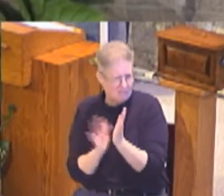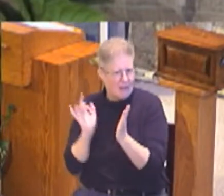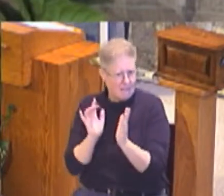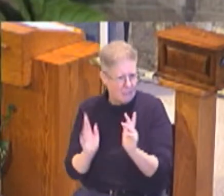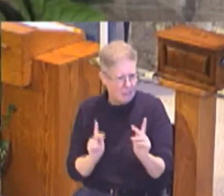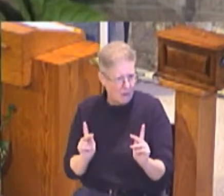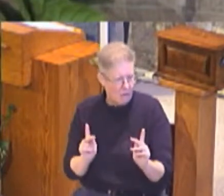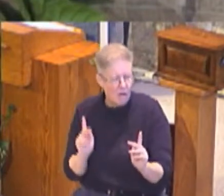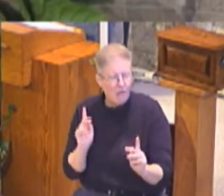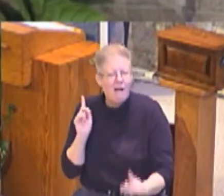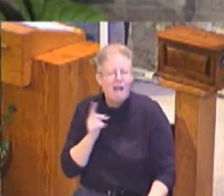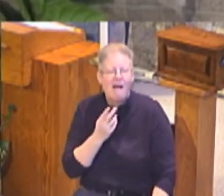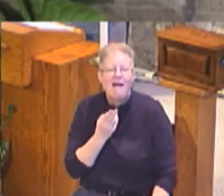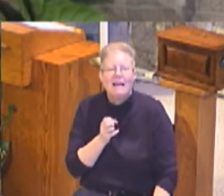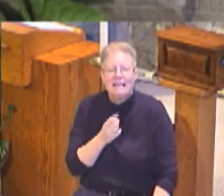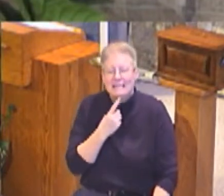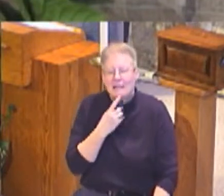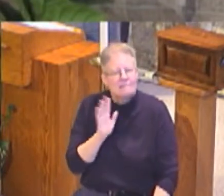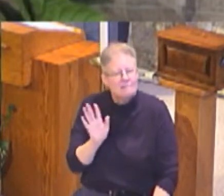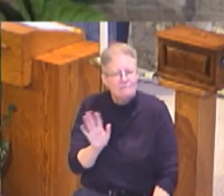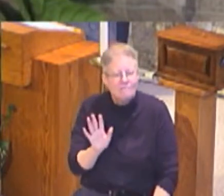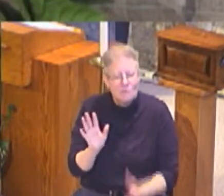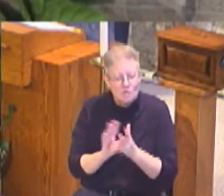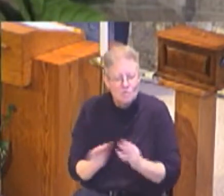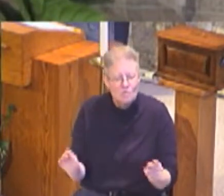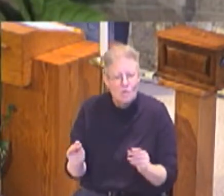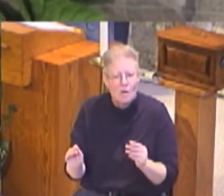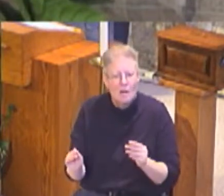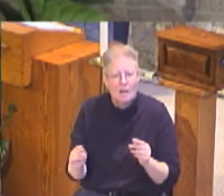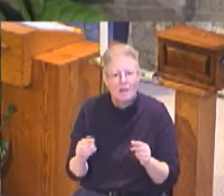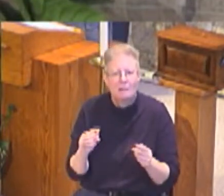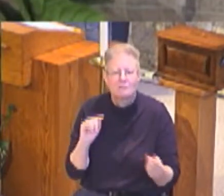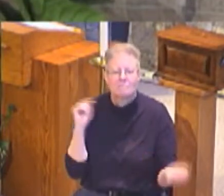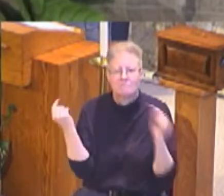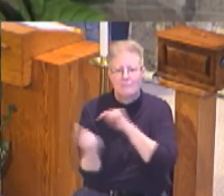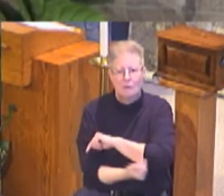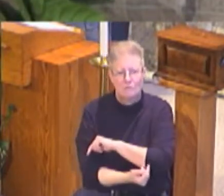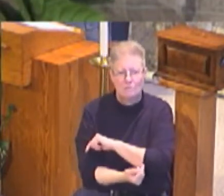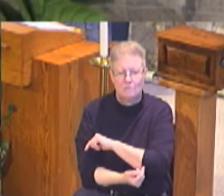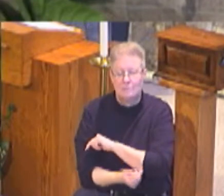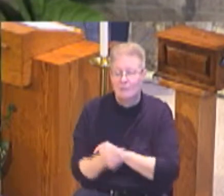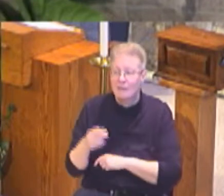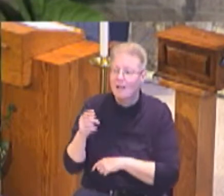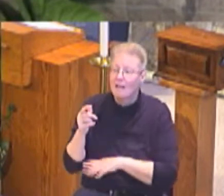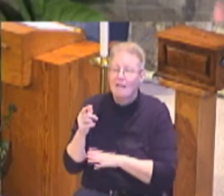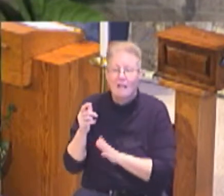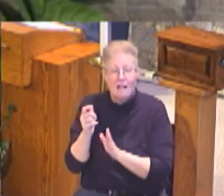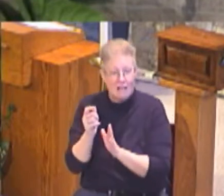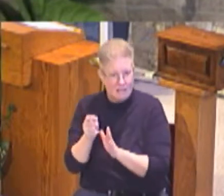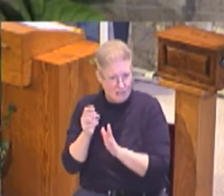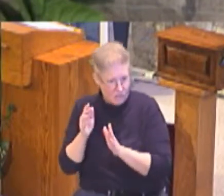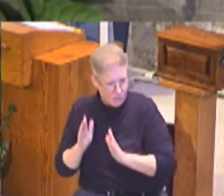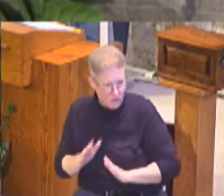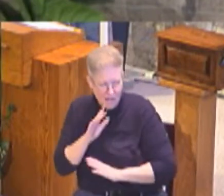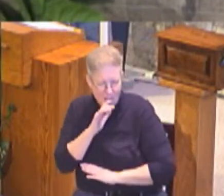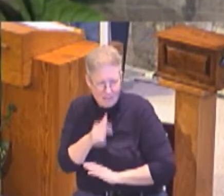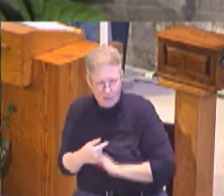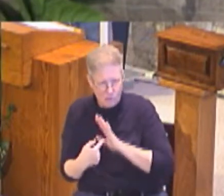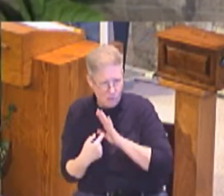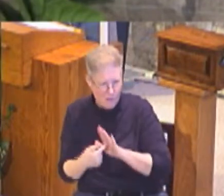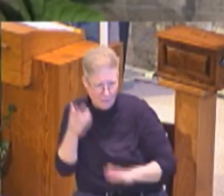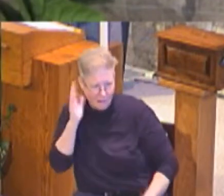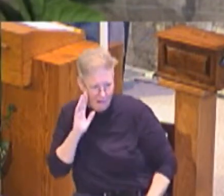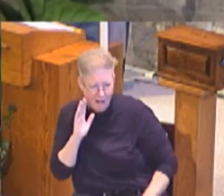backwards. It's not the judge who represents God. It's the widow.